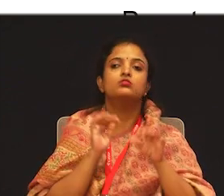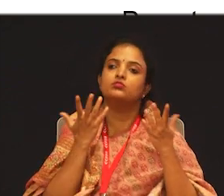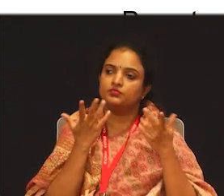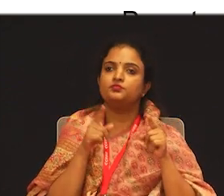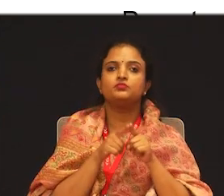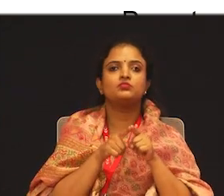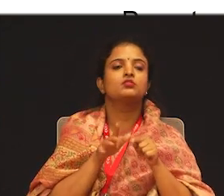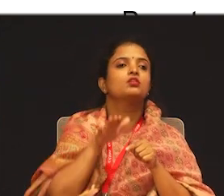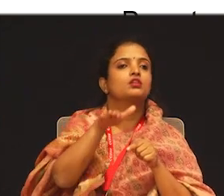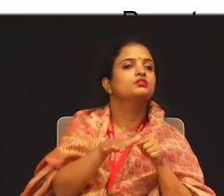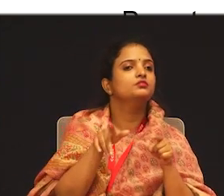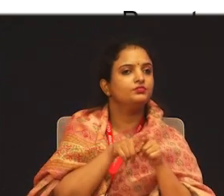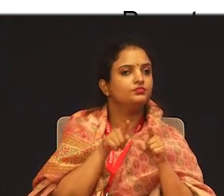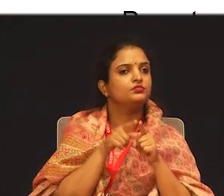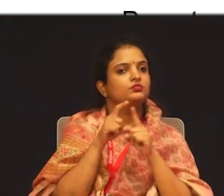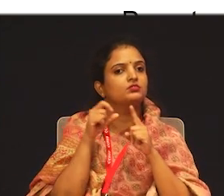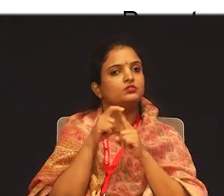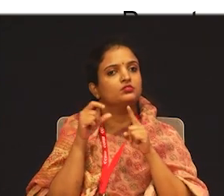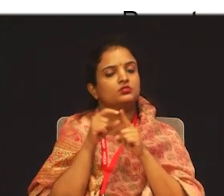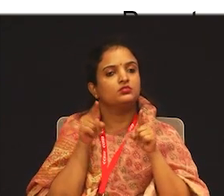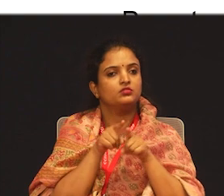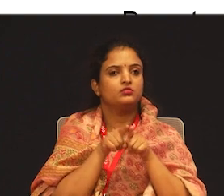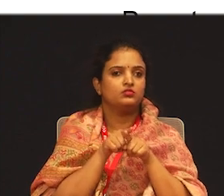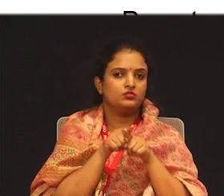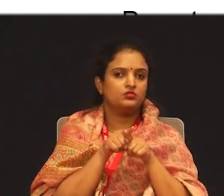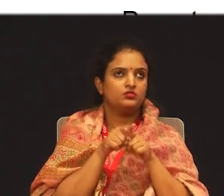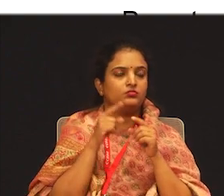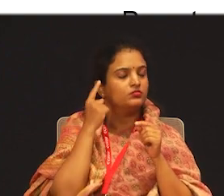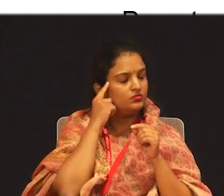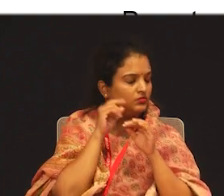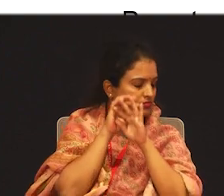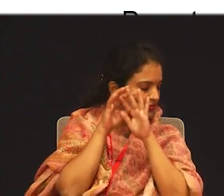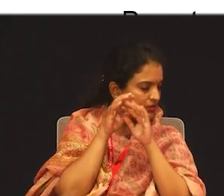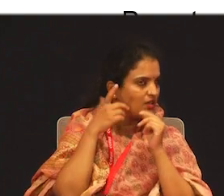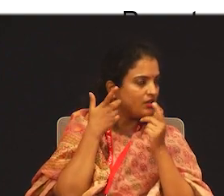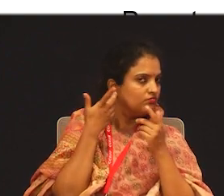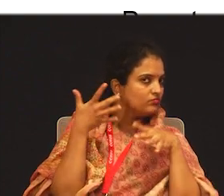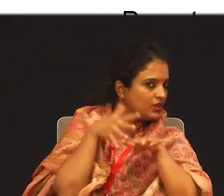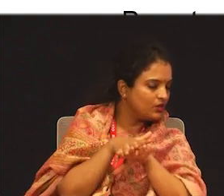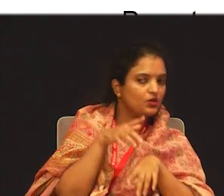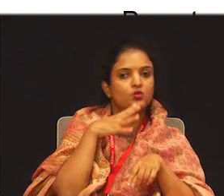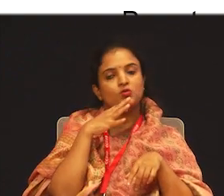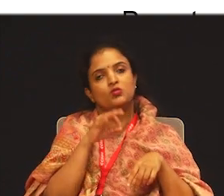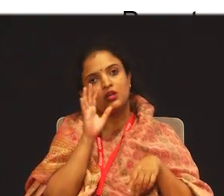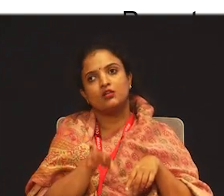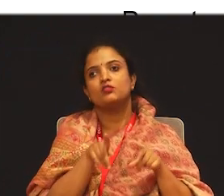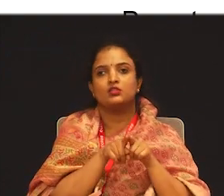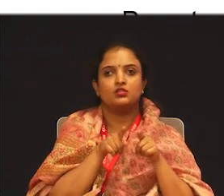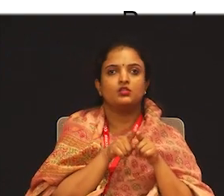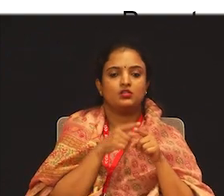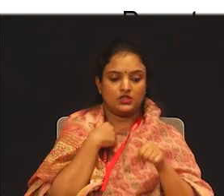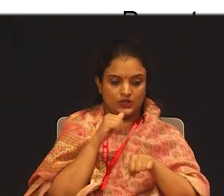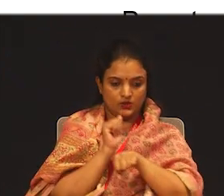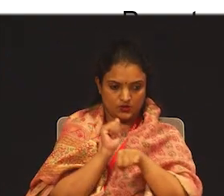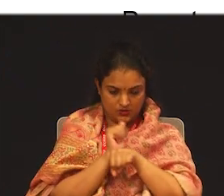huge step in making the dream of inclusion a reality. And instead of working